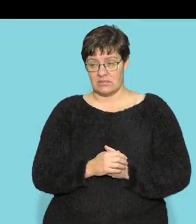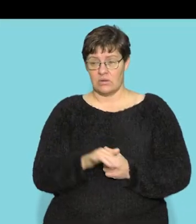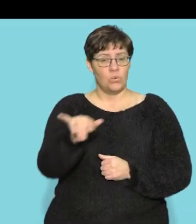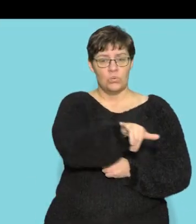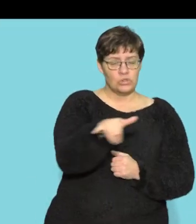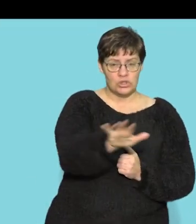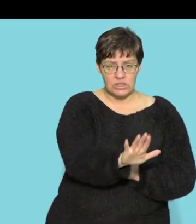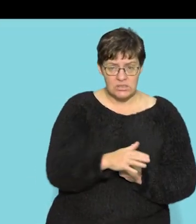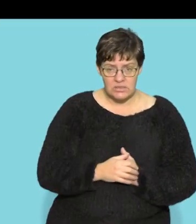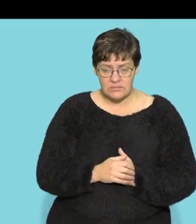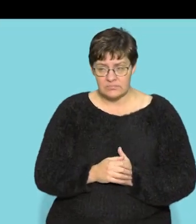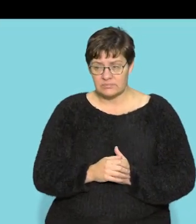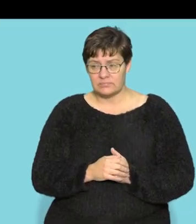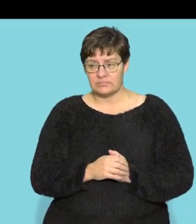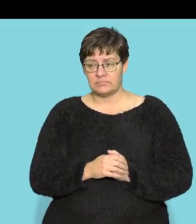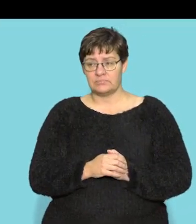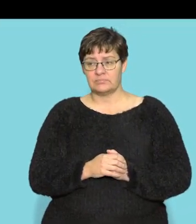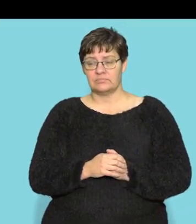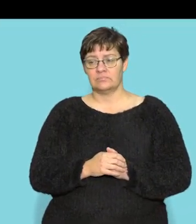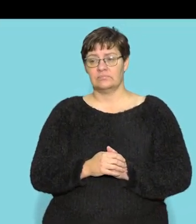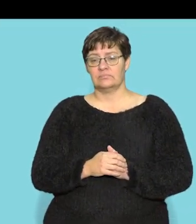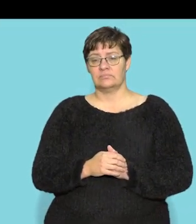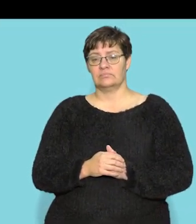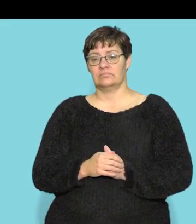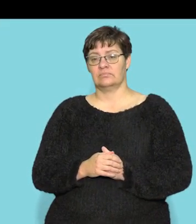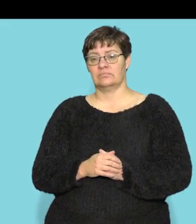one? The fixed deposit.